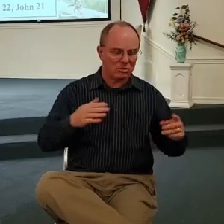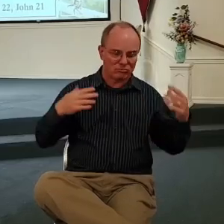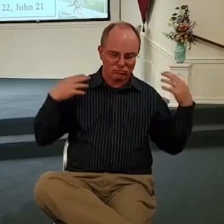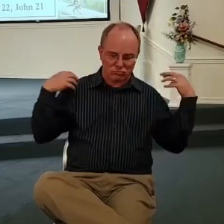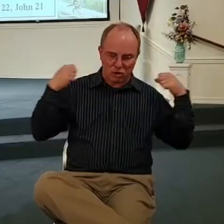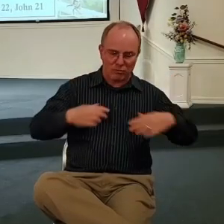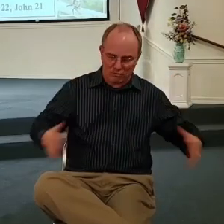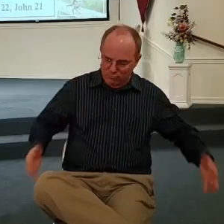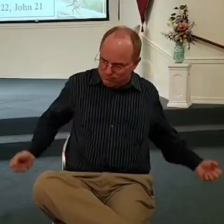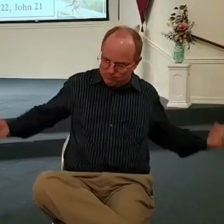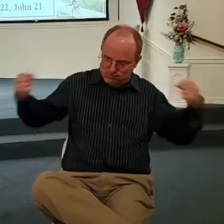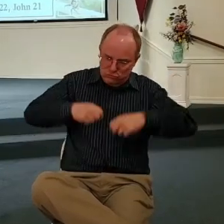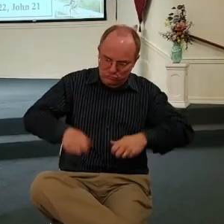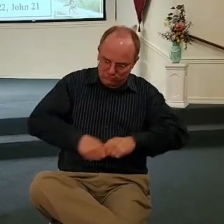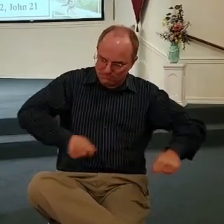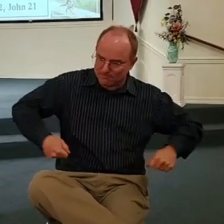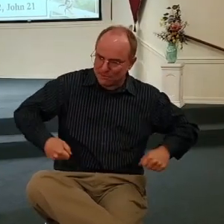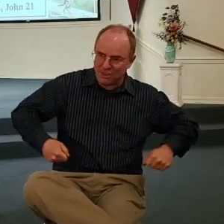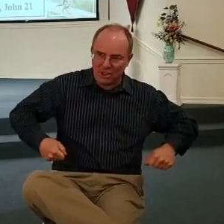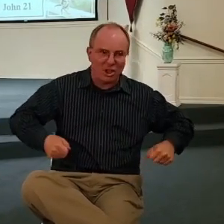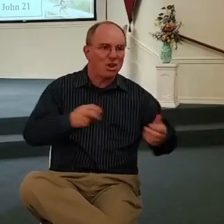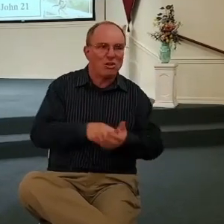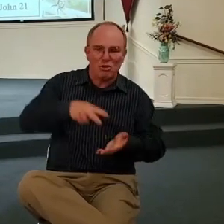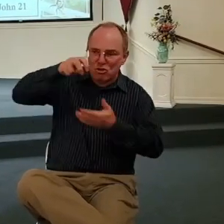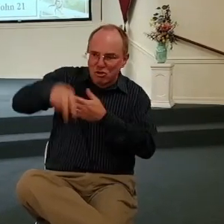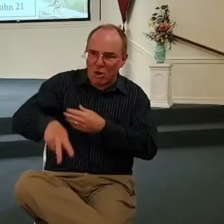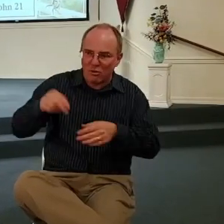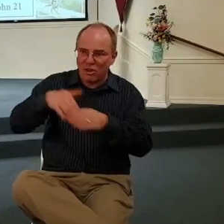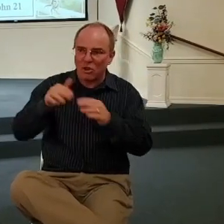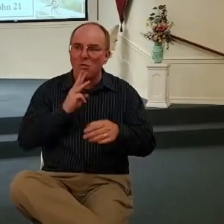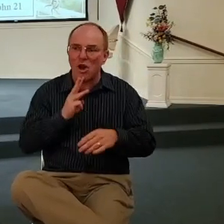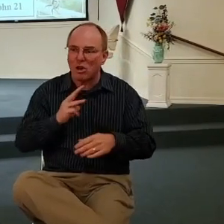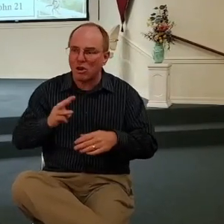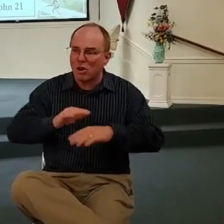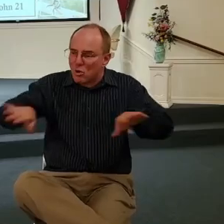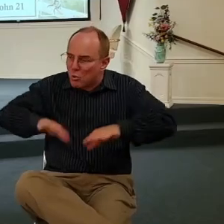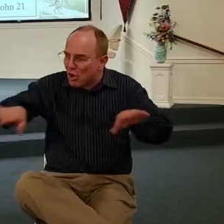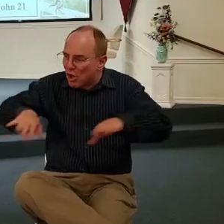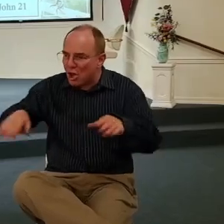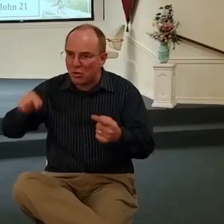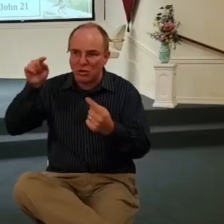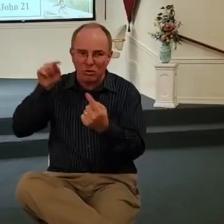waist, jumps in the water, and swims to shore.